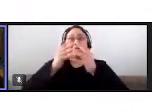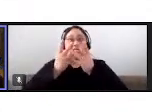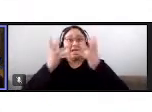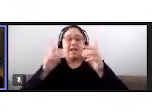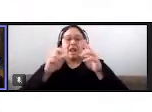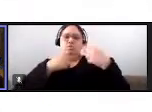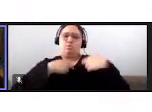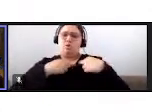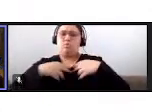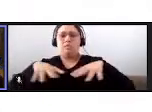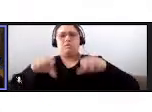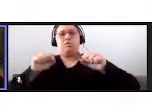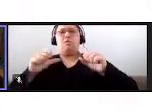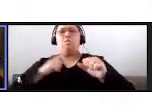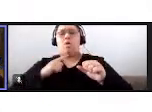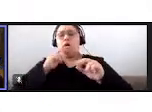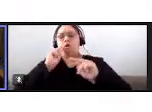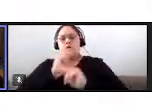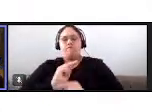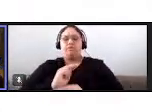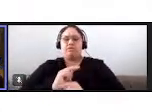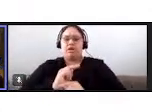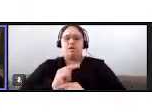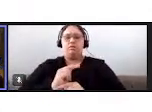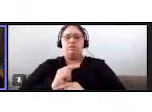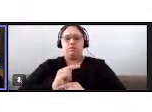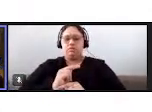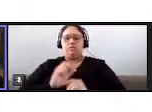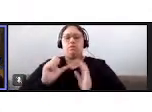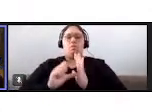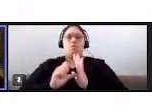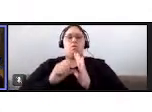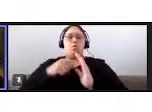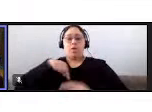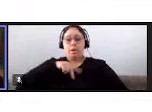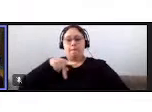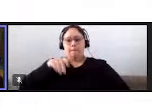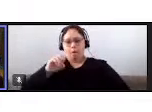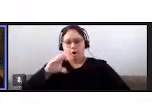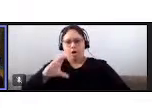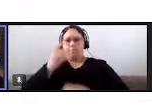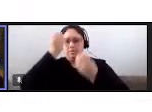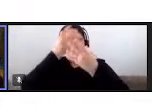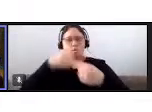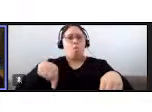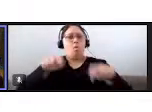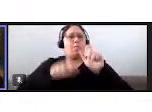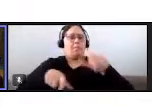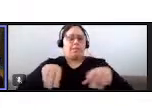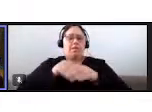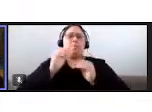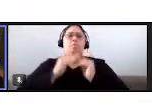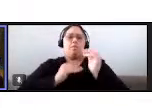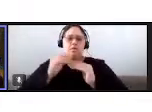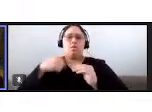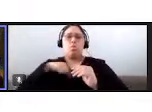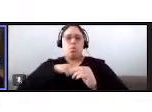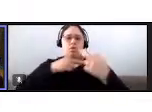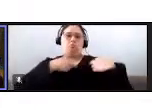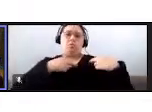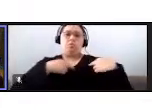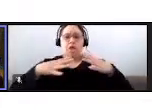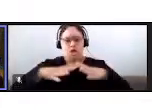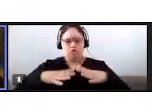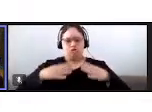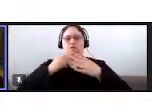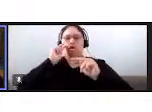take responsibility during the oversight as POC to say to each and every person that is in the building, we took responsibility